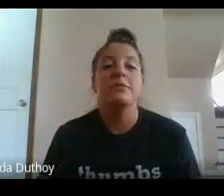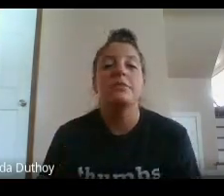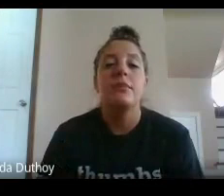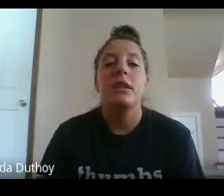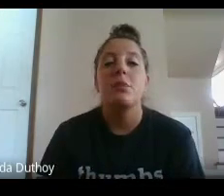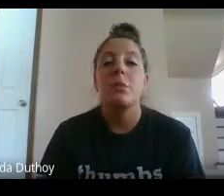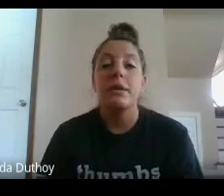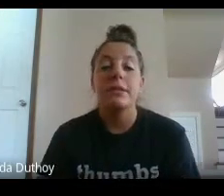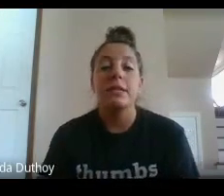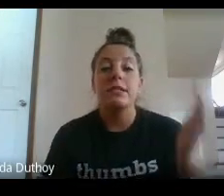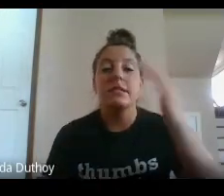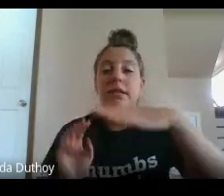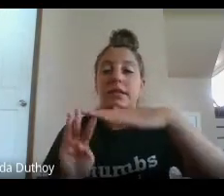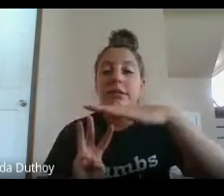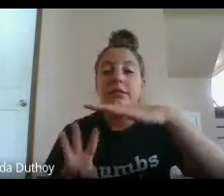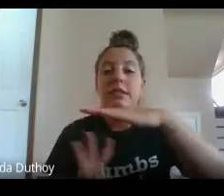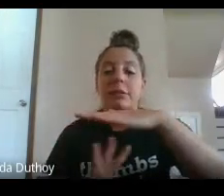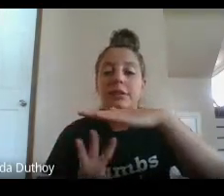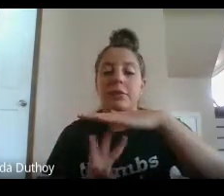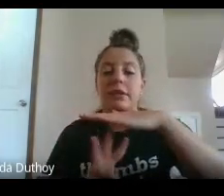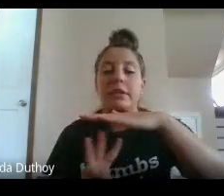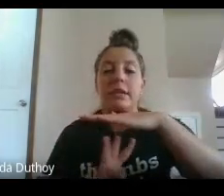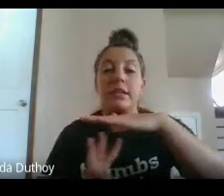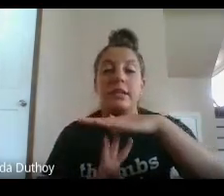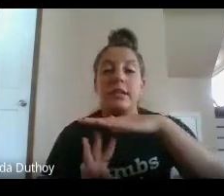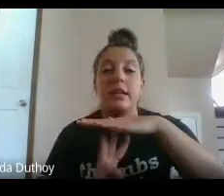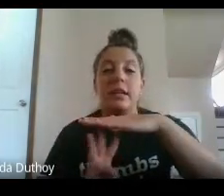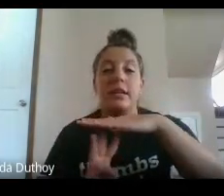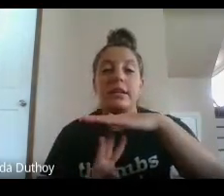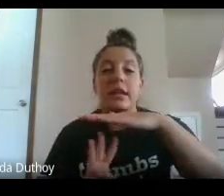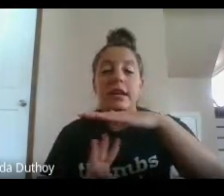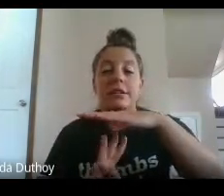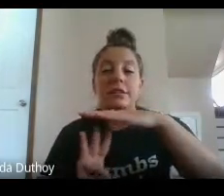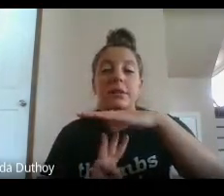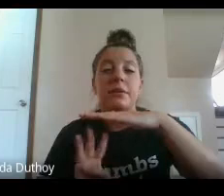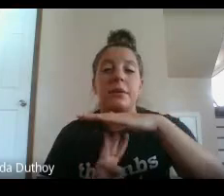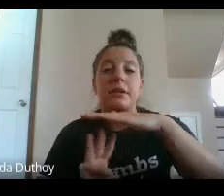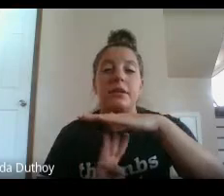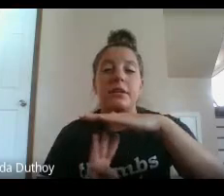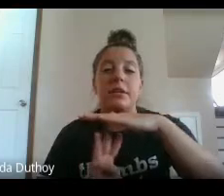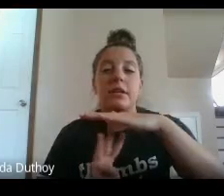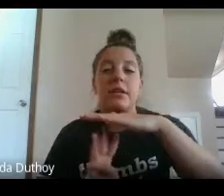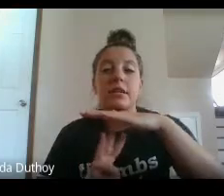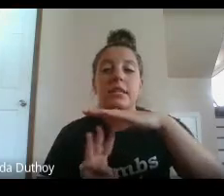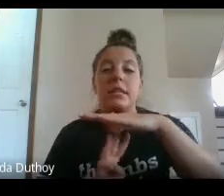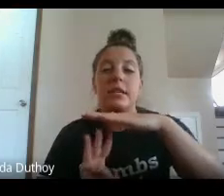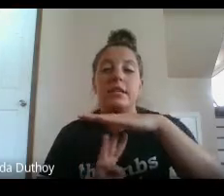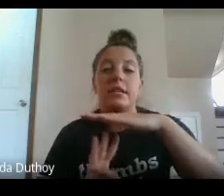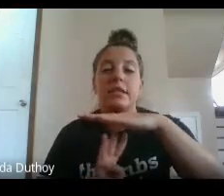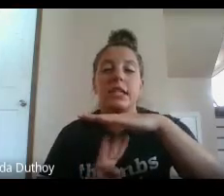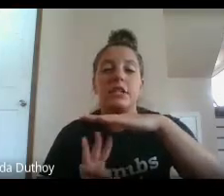store. Wegmans is with your W underneath your hand. So